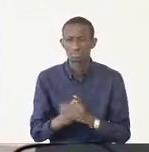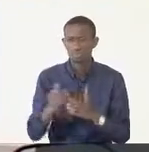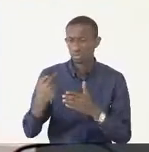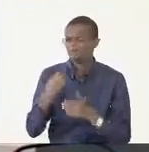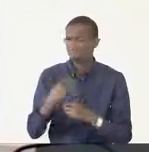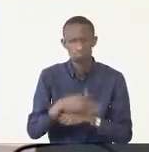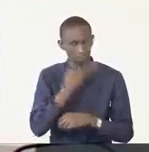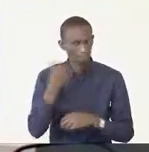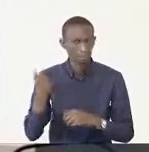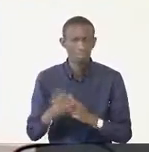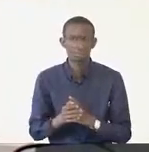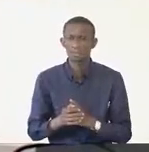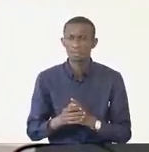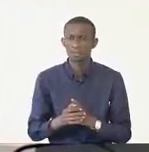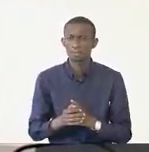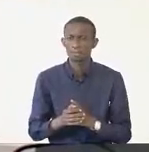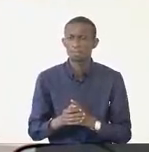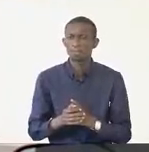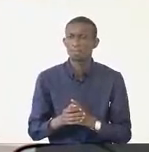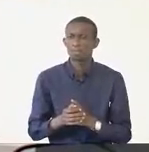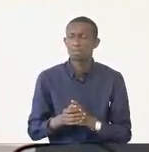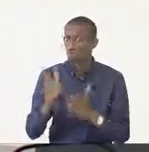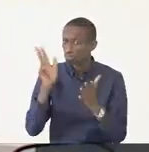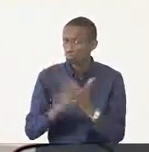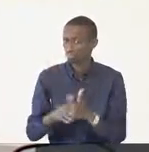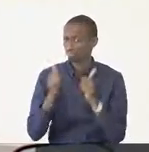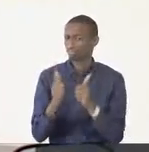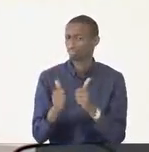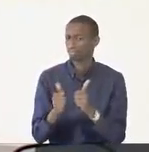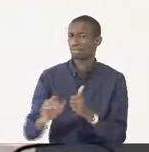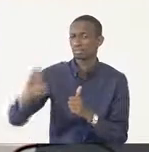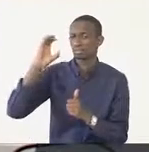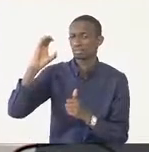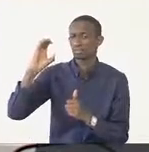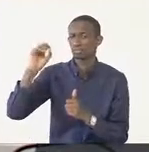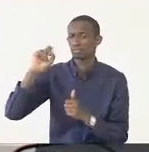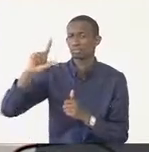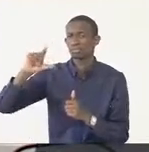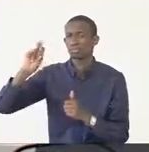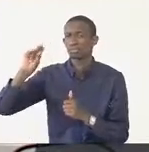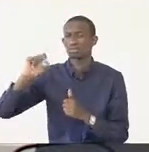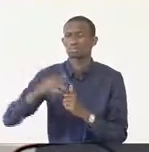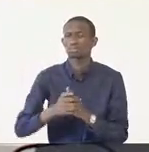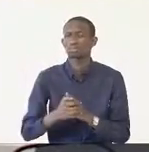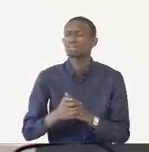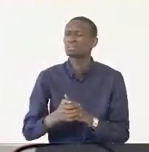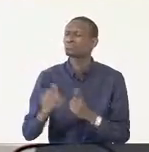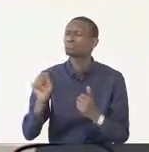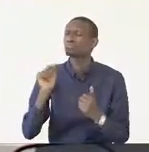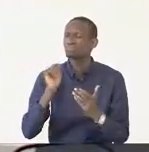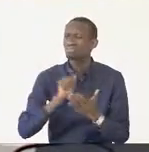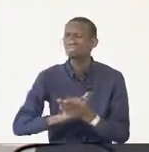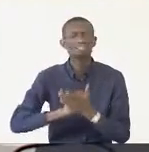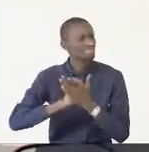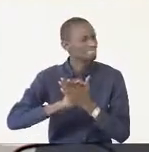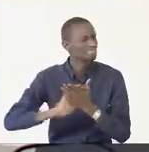to assume that a collision is a perfectly elastic. That is a perfectly inelastic,